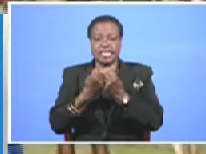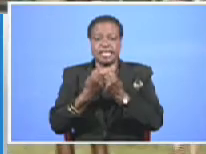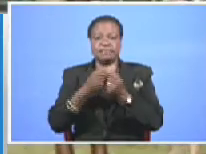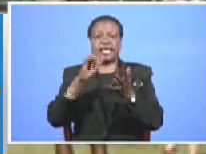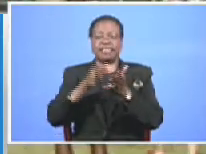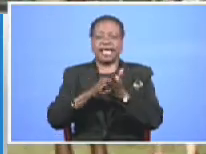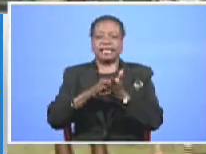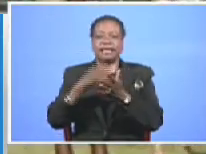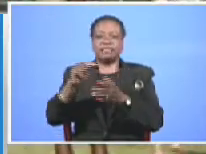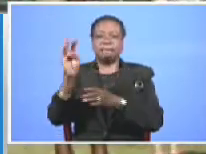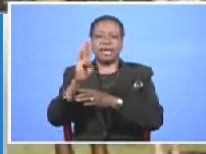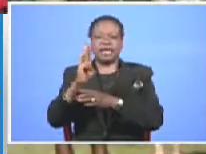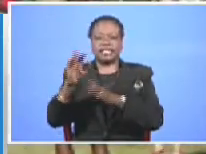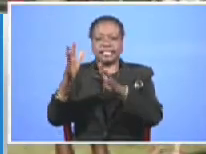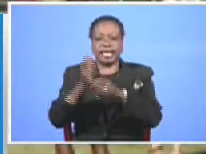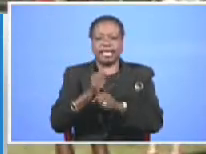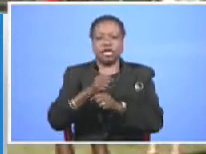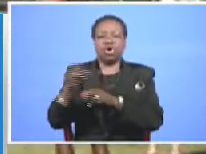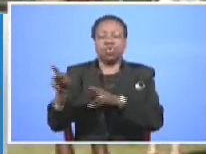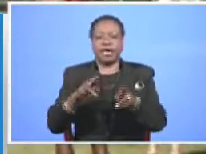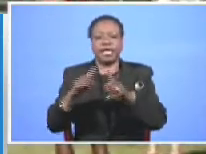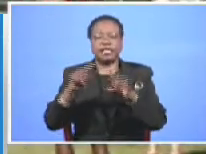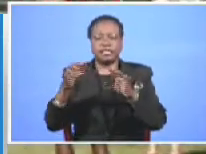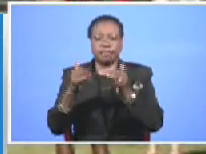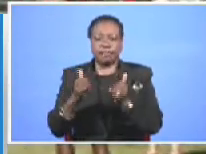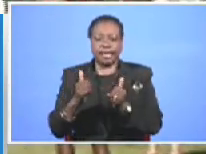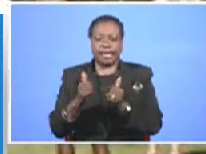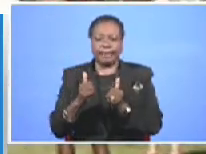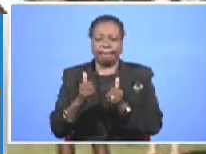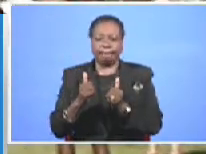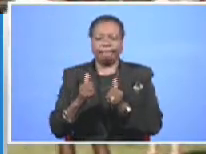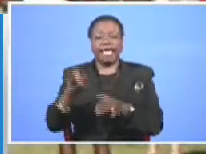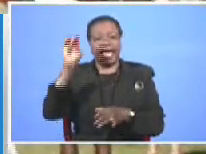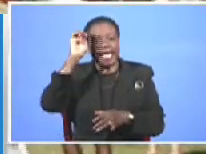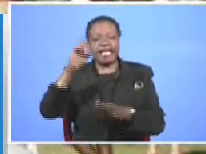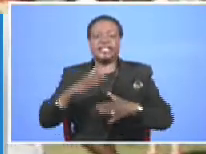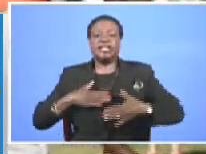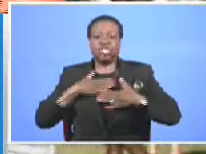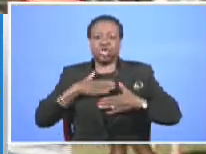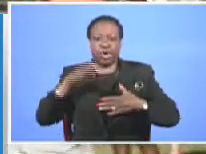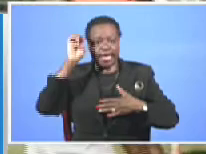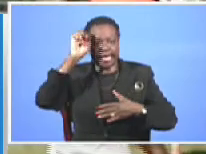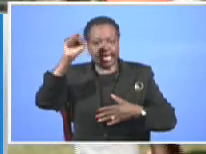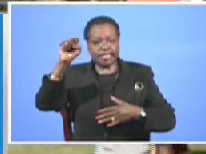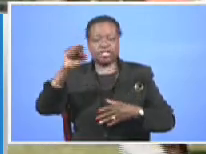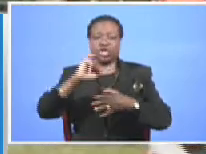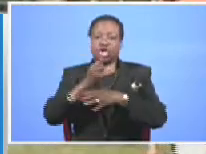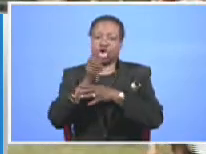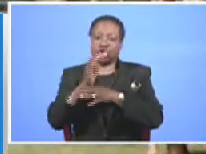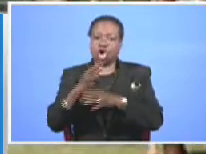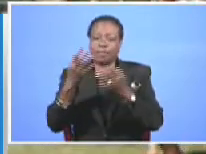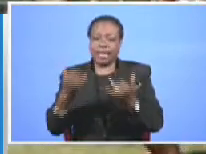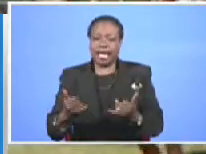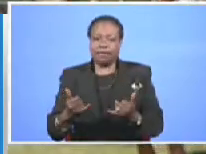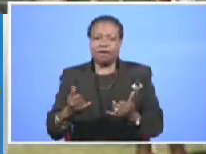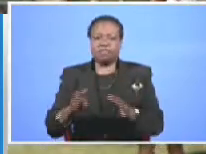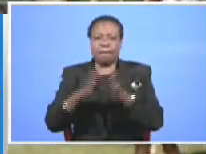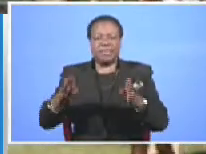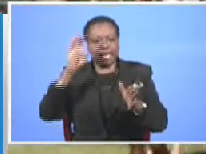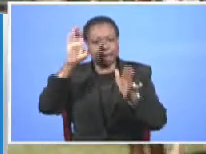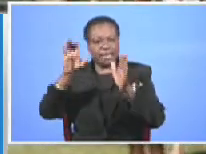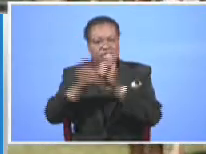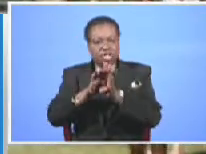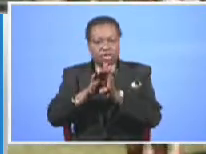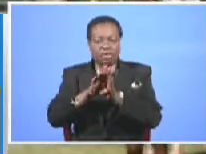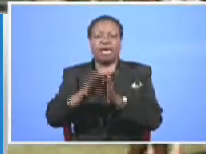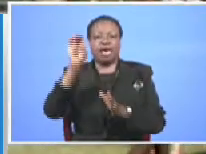play at some time in the future. So he's enjoying his job right now, but the big picture for him is at some